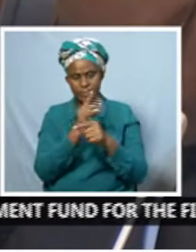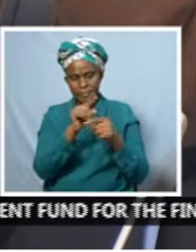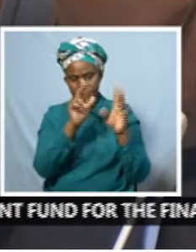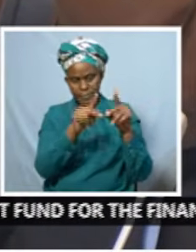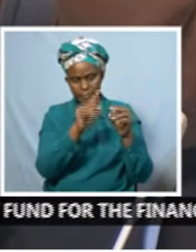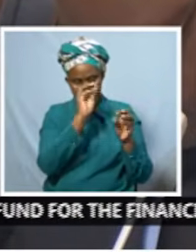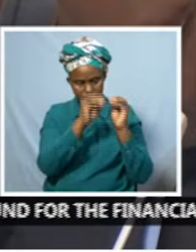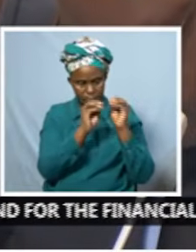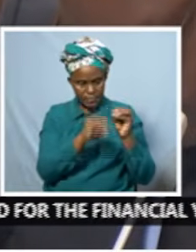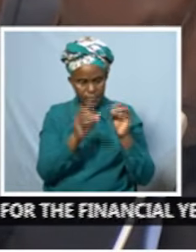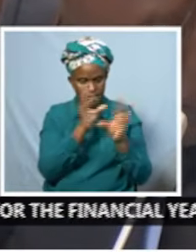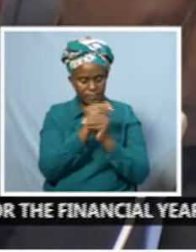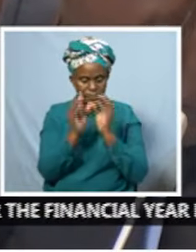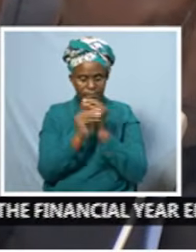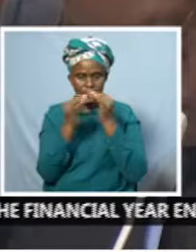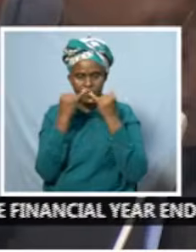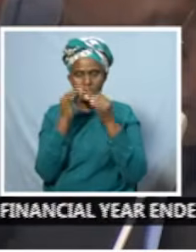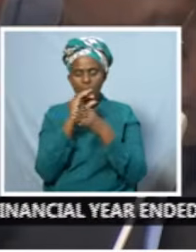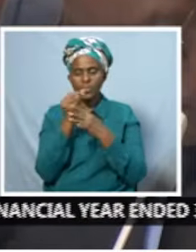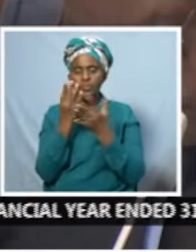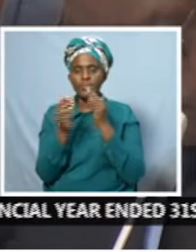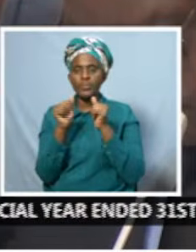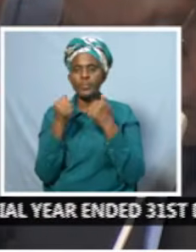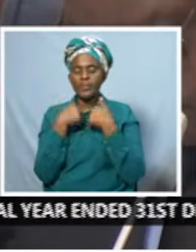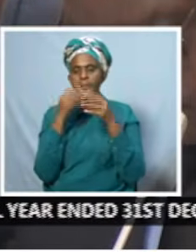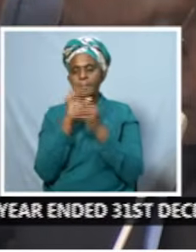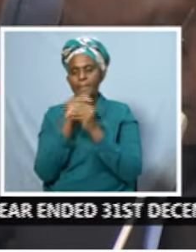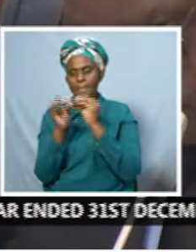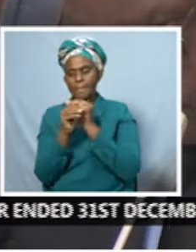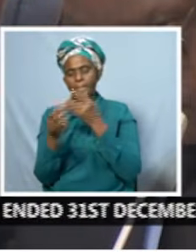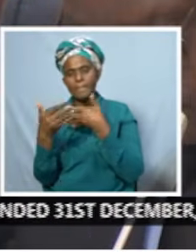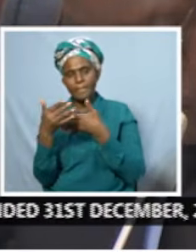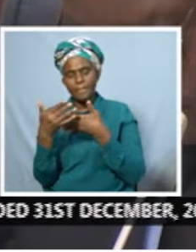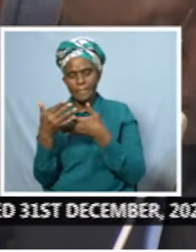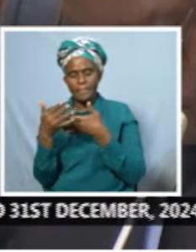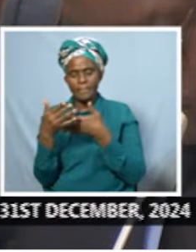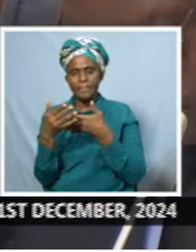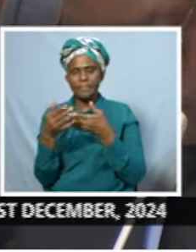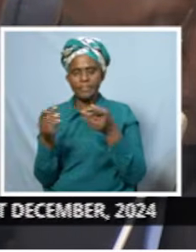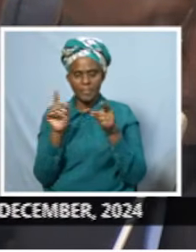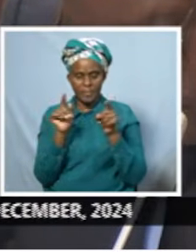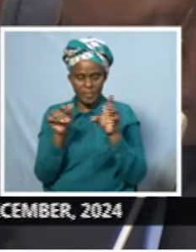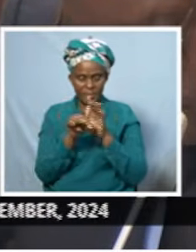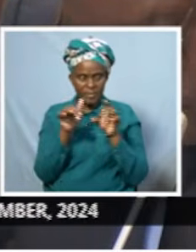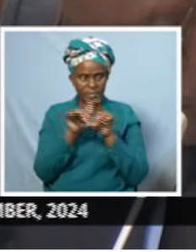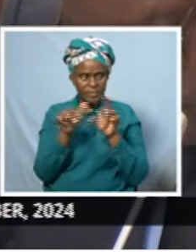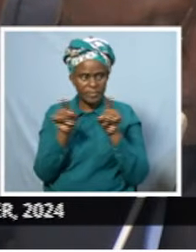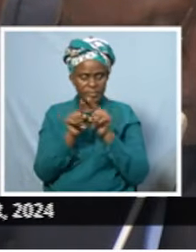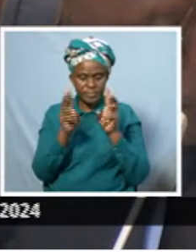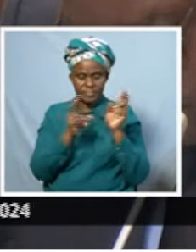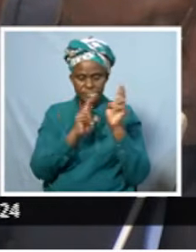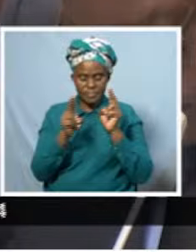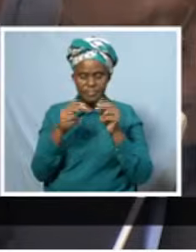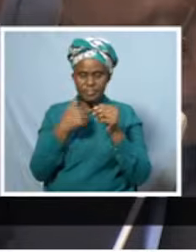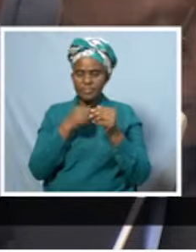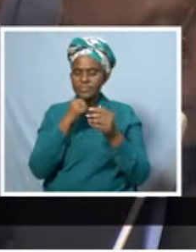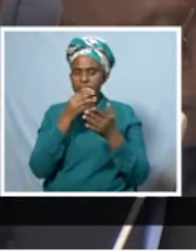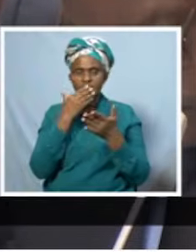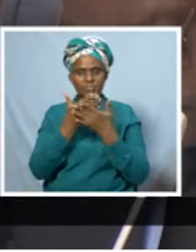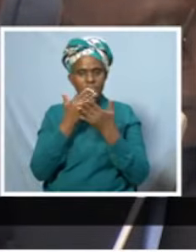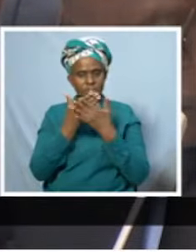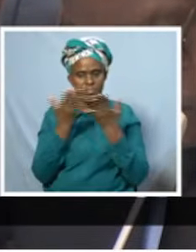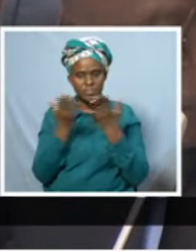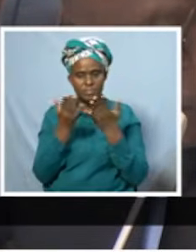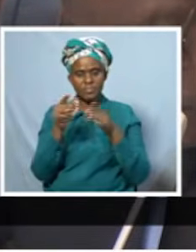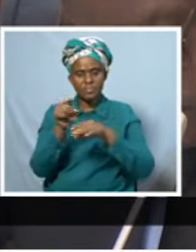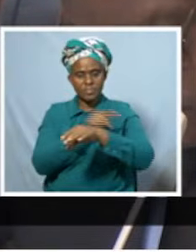to fill in the missing information, or maybe there could be missing documentation. Okay, and on that aspect, the response has not been good. They